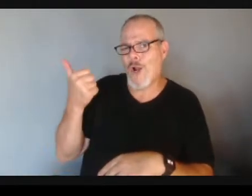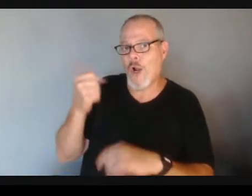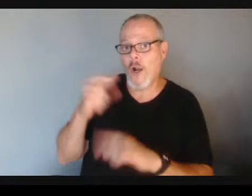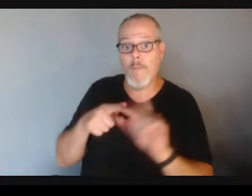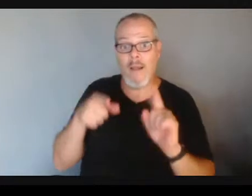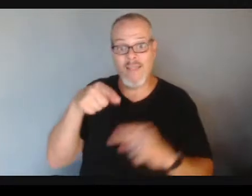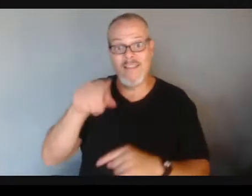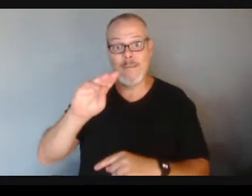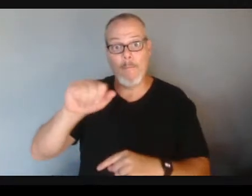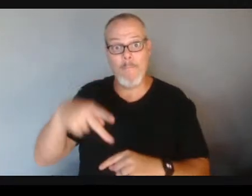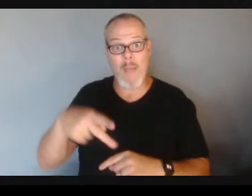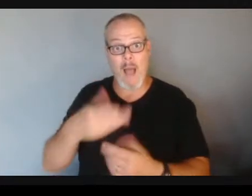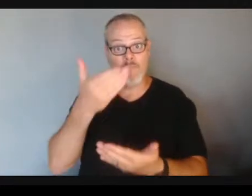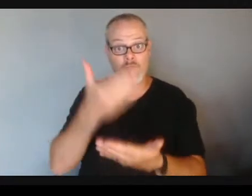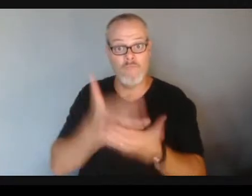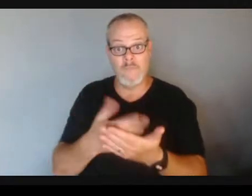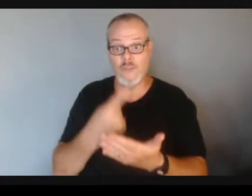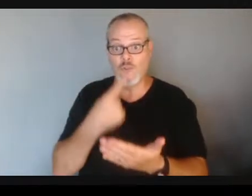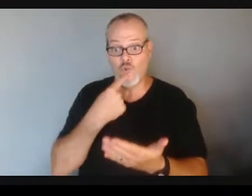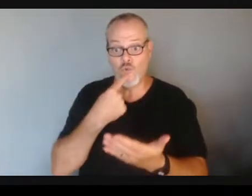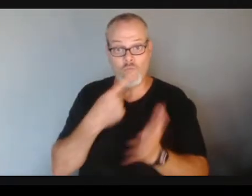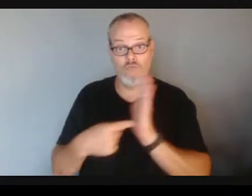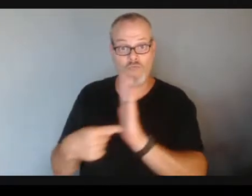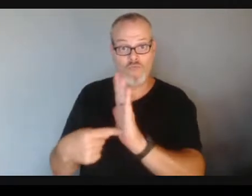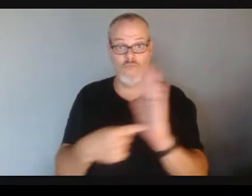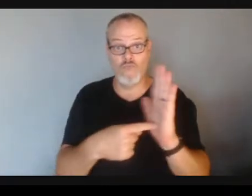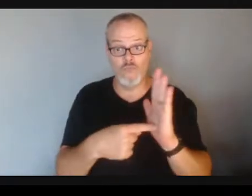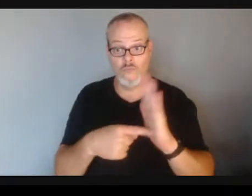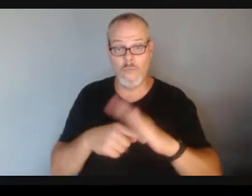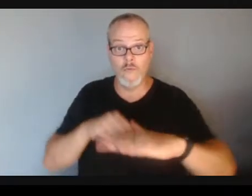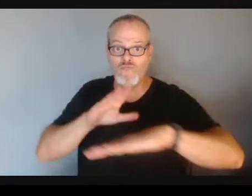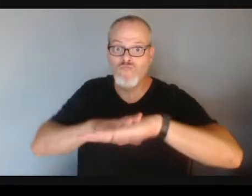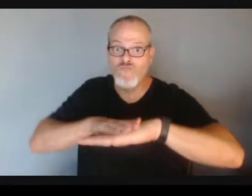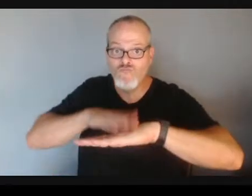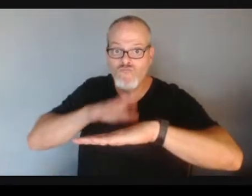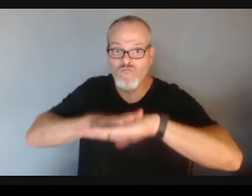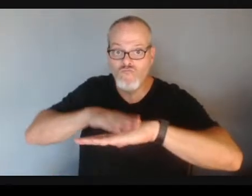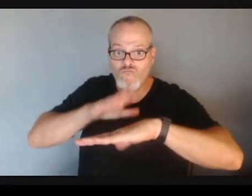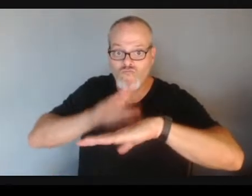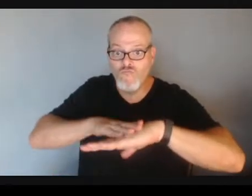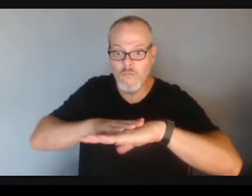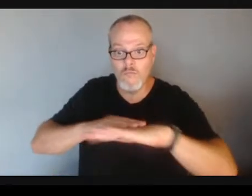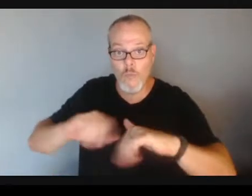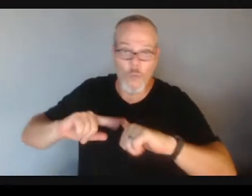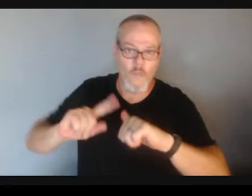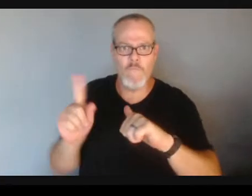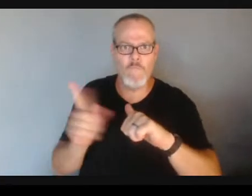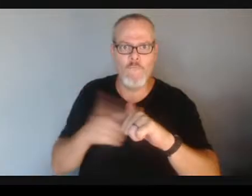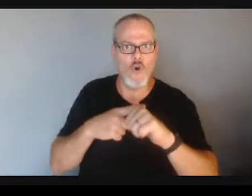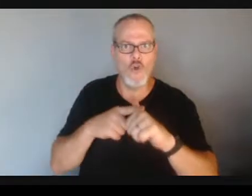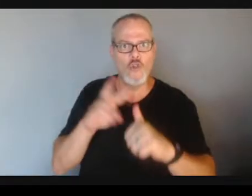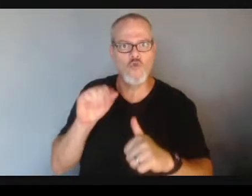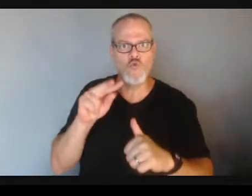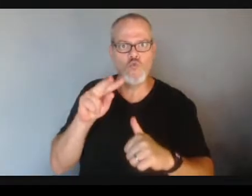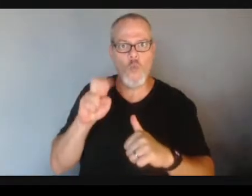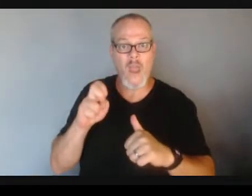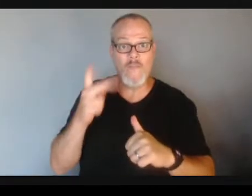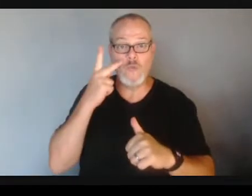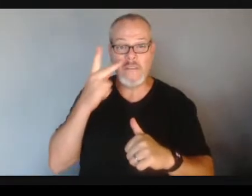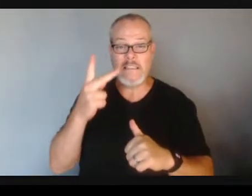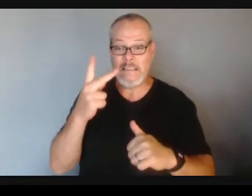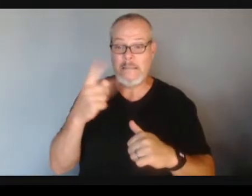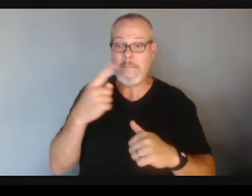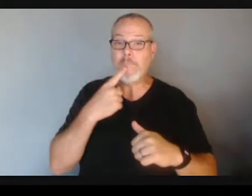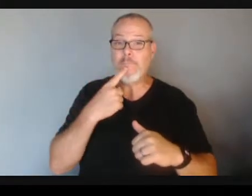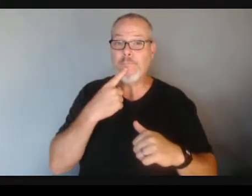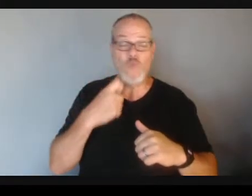and it shows tsunami warning. First wave arrive. And look how much of this area is highlighted. This has got to be up to